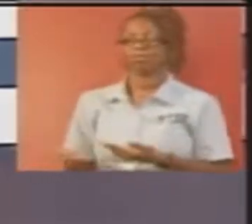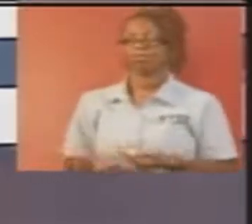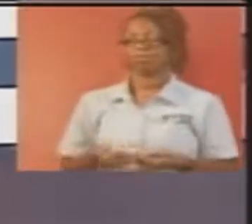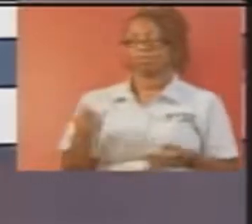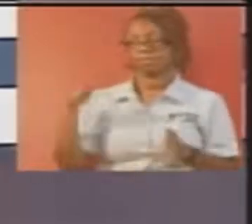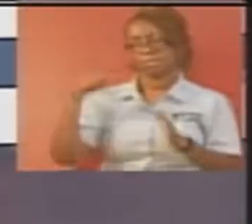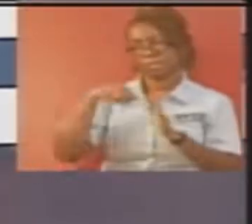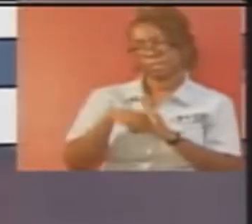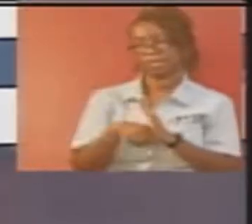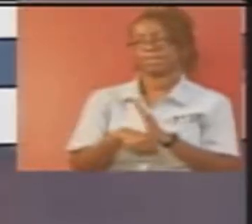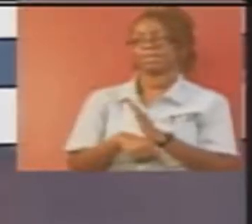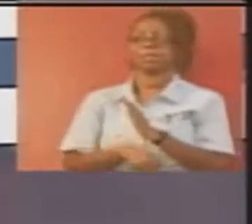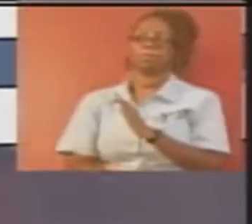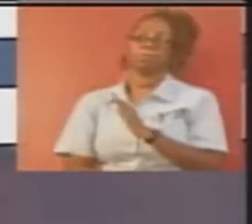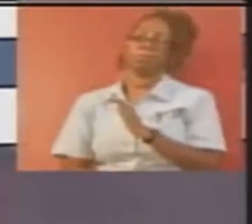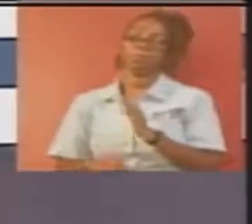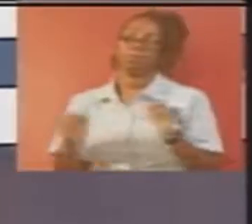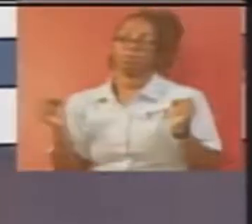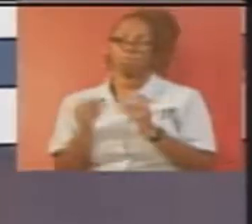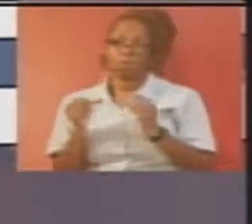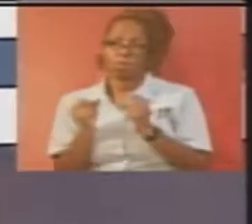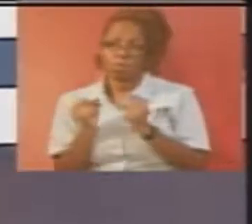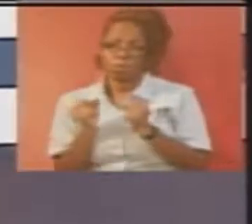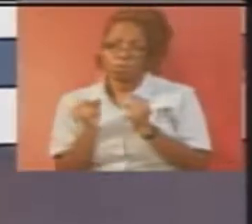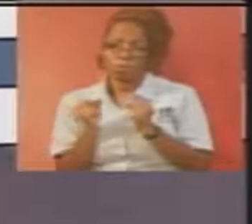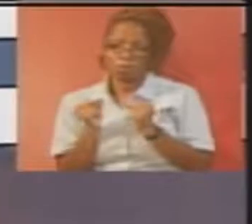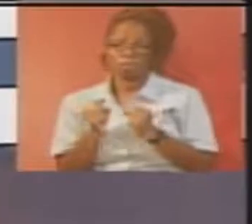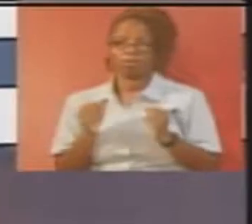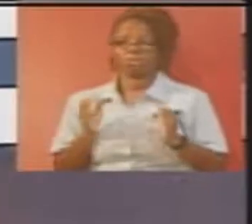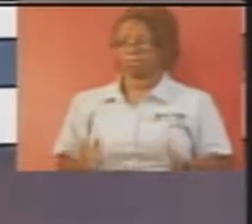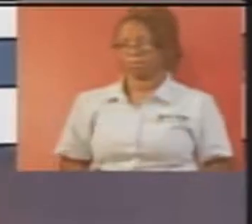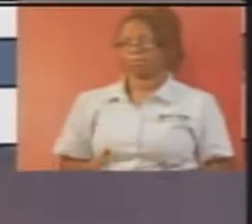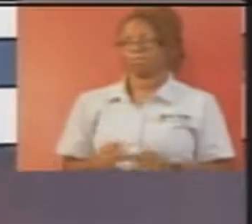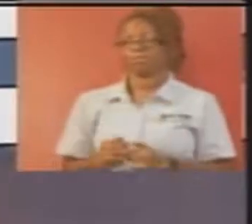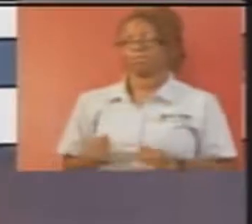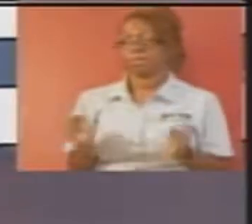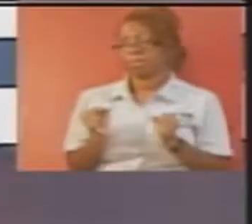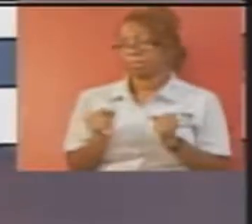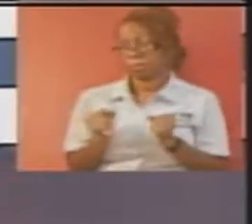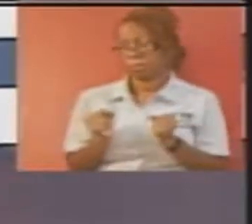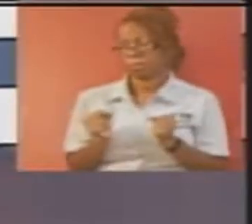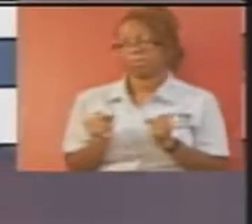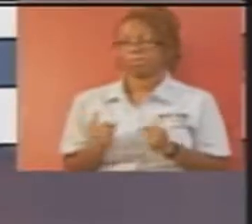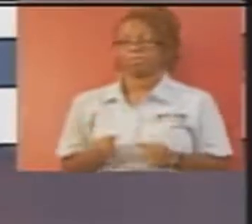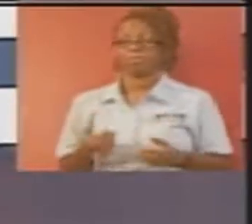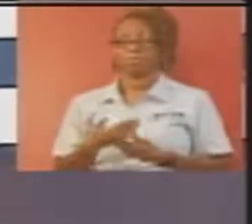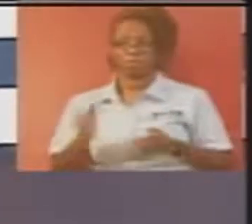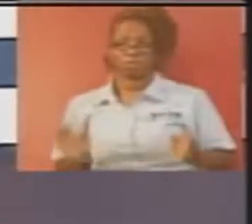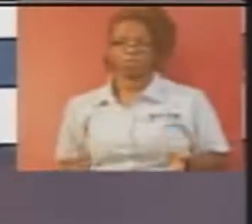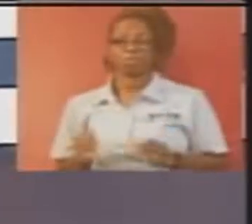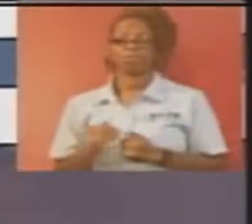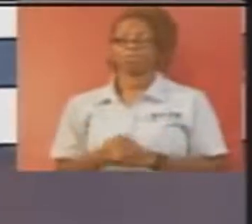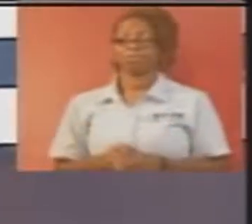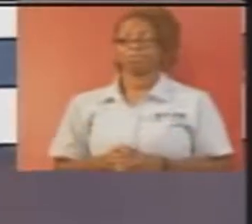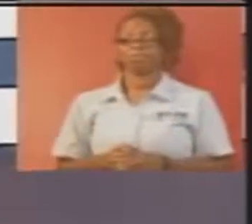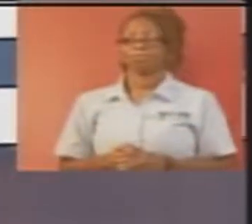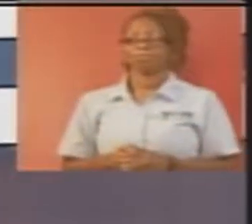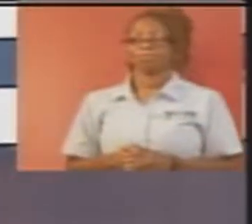staff and of health facilities where these vaccines for the phase 1 would be rolled out.